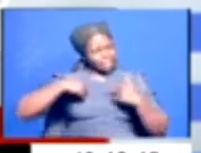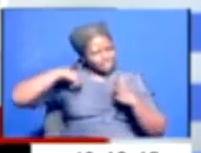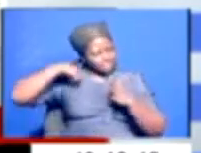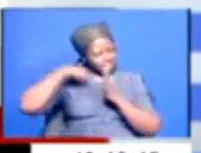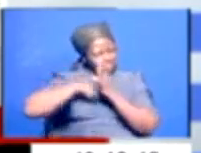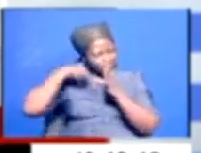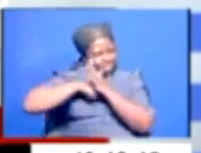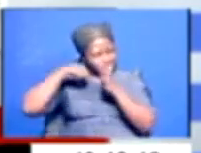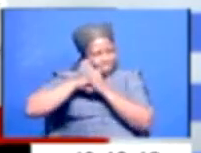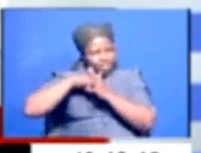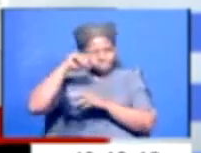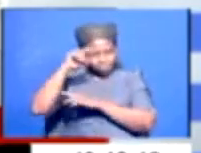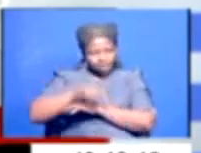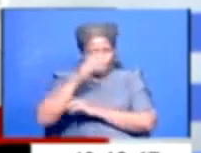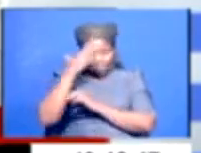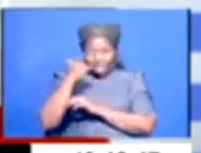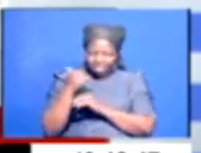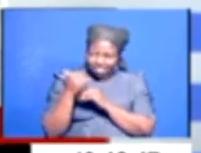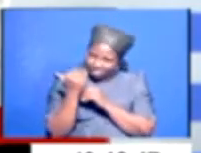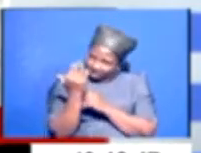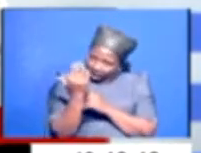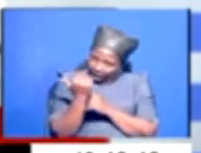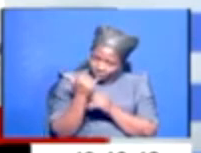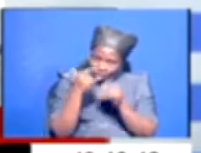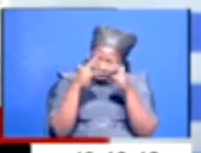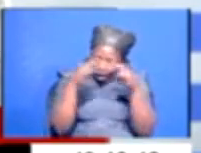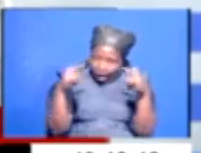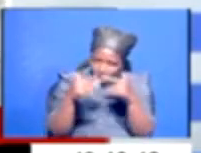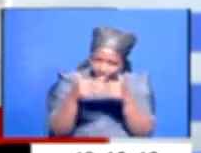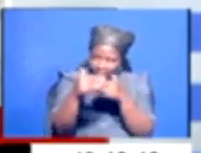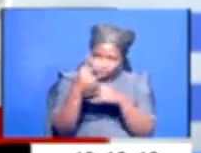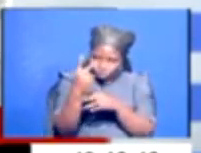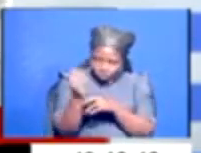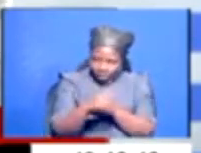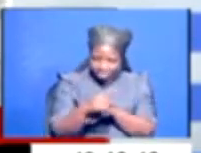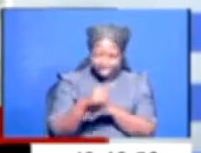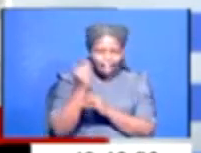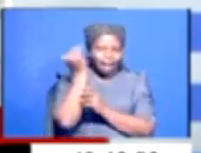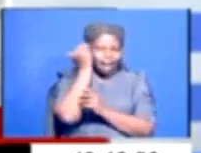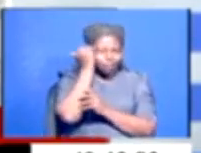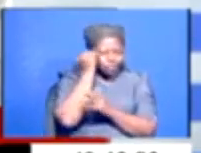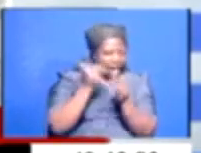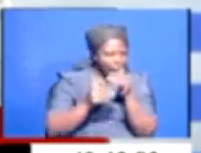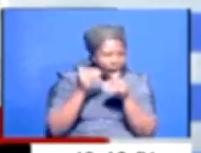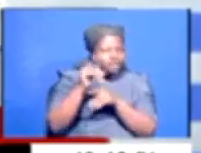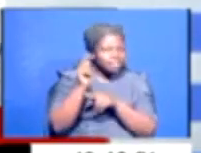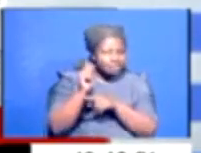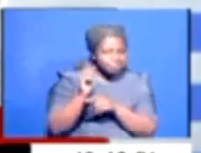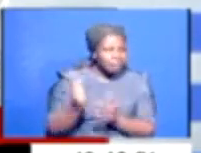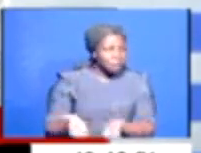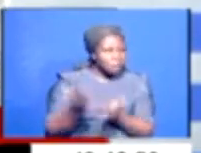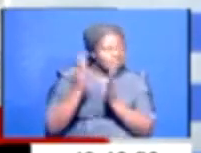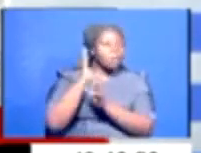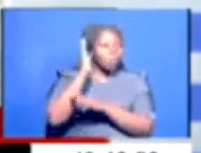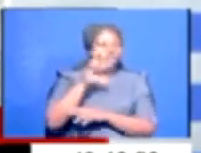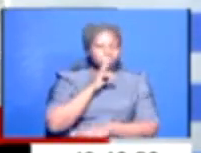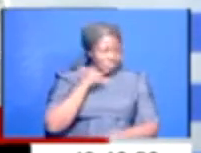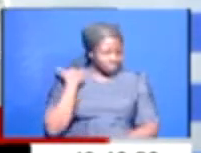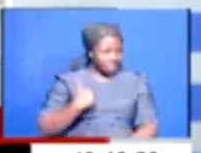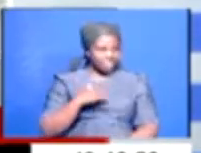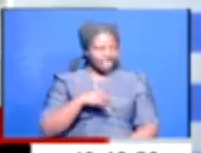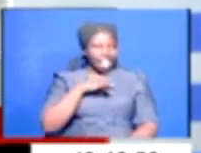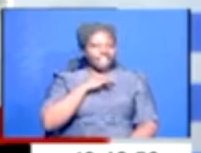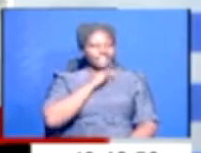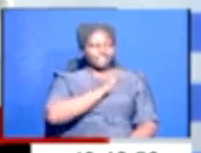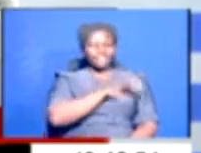hii camp yenye tuko nao for these 2 months, I know it will take us somewhere. Aha. Yeah, so I'm not afraid of anything. I will make